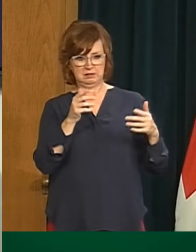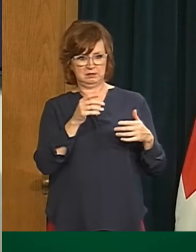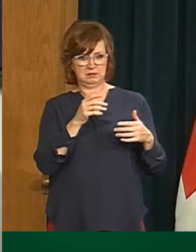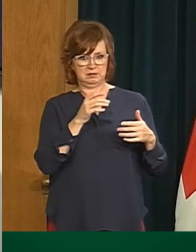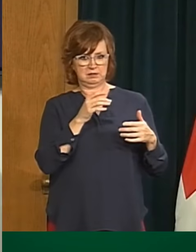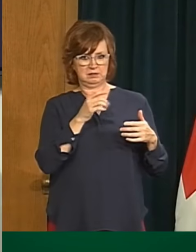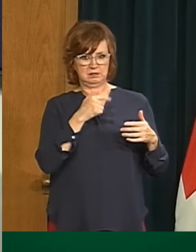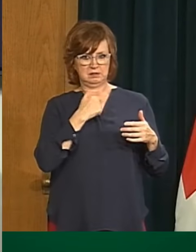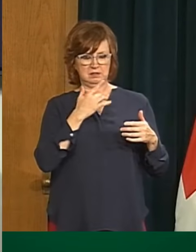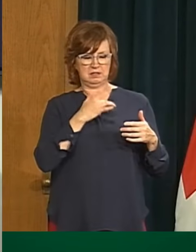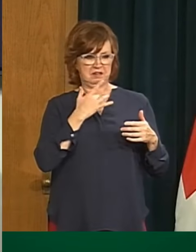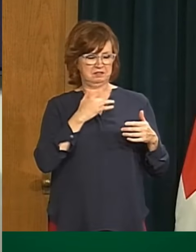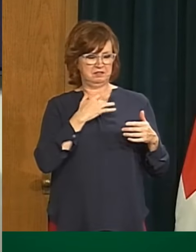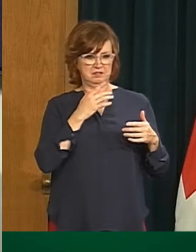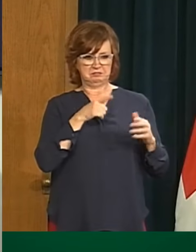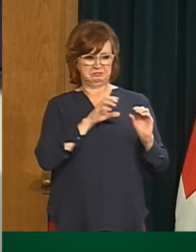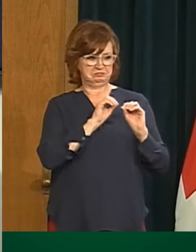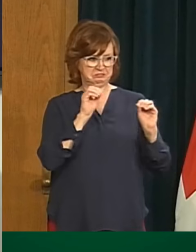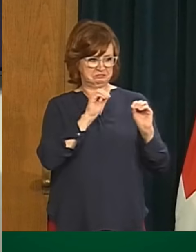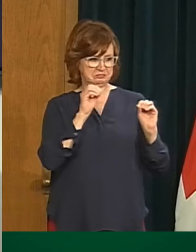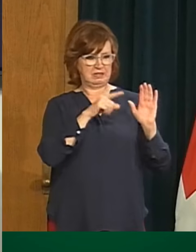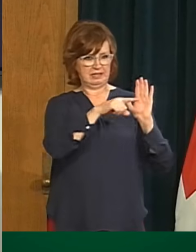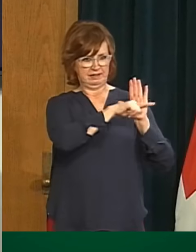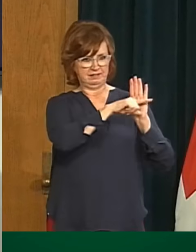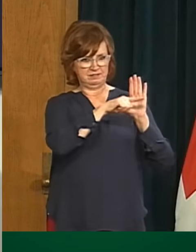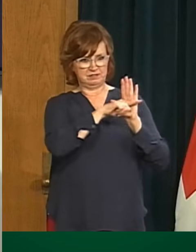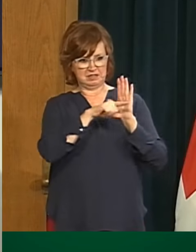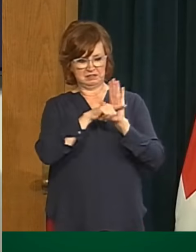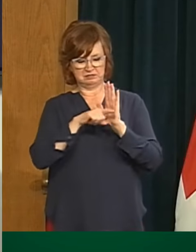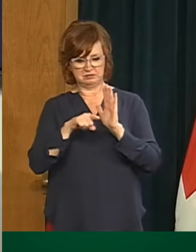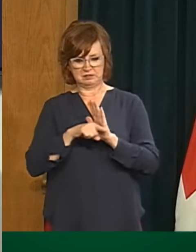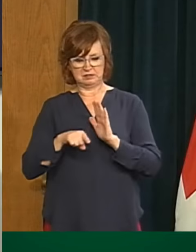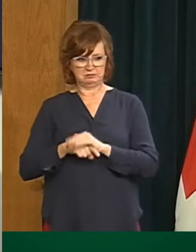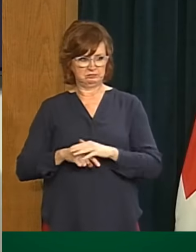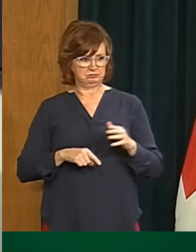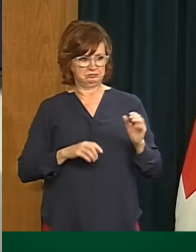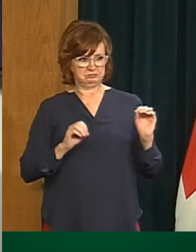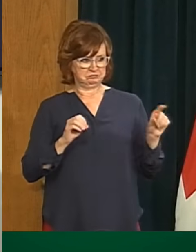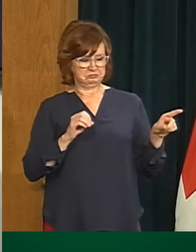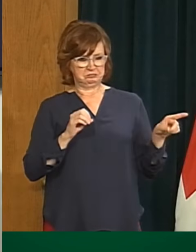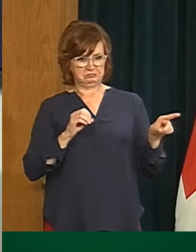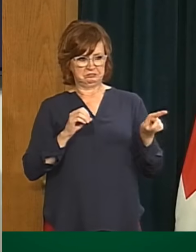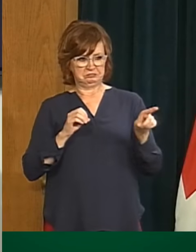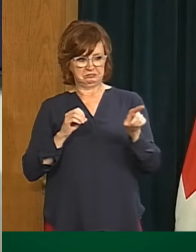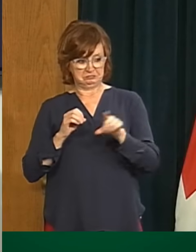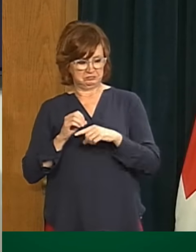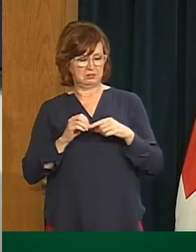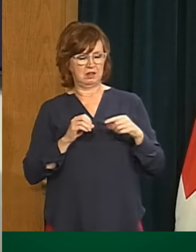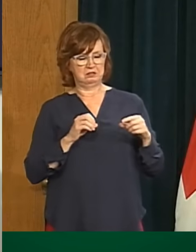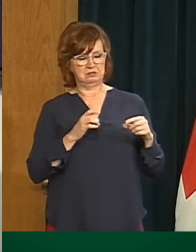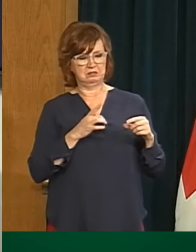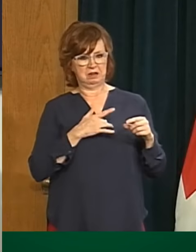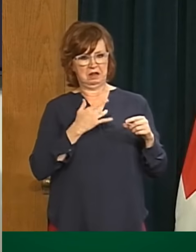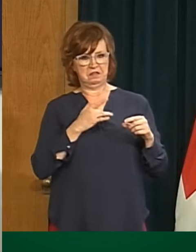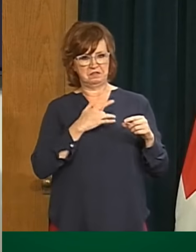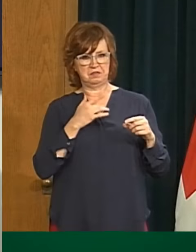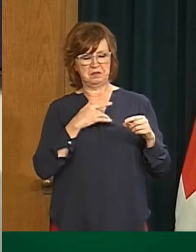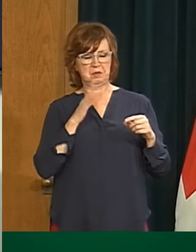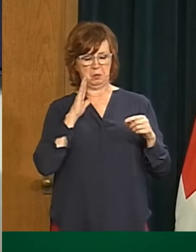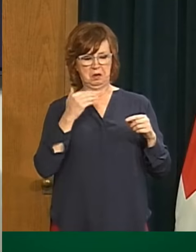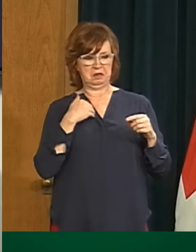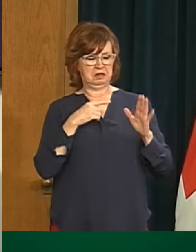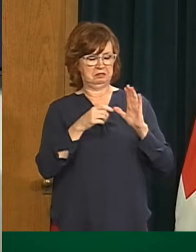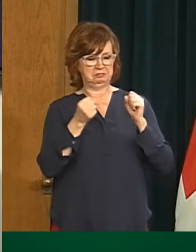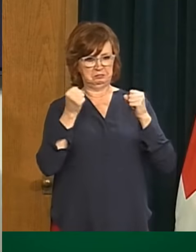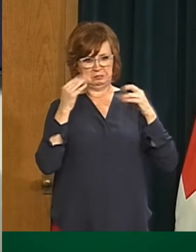be found to not have been a close contact without PPE, and they will be allowed to